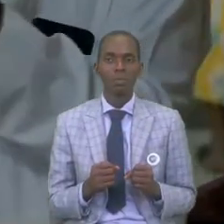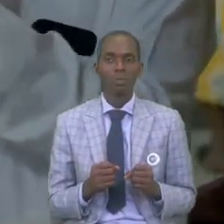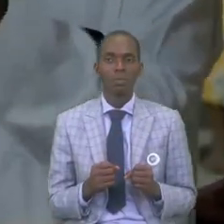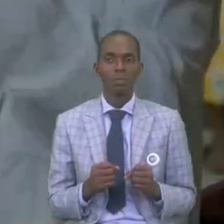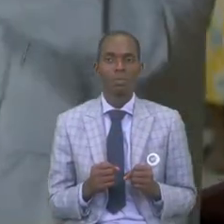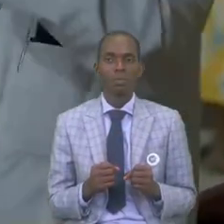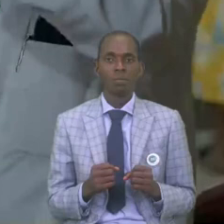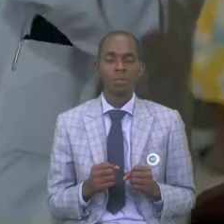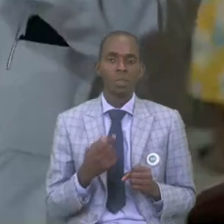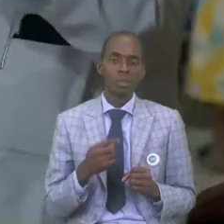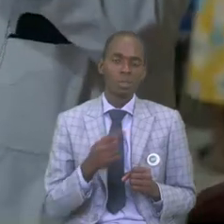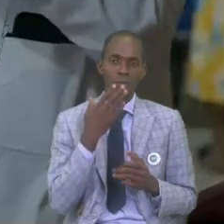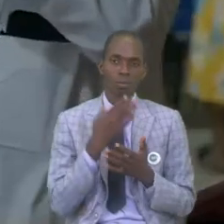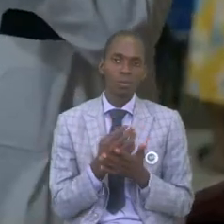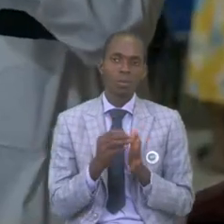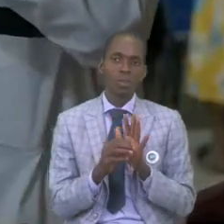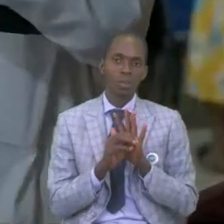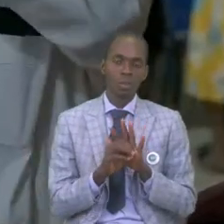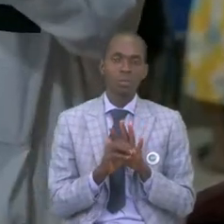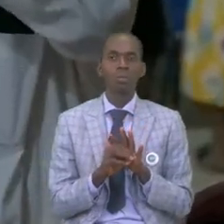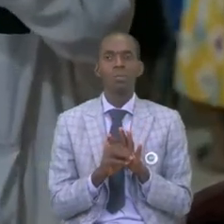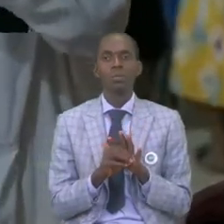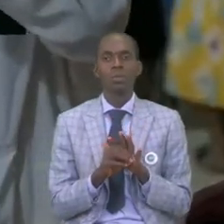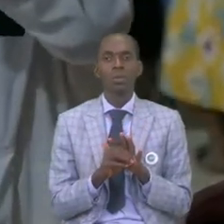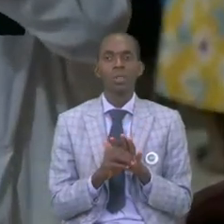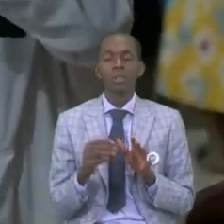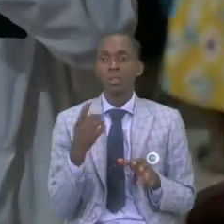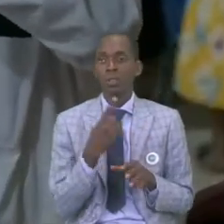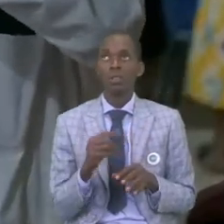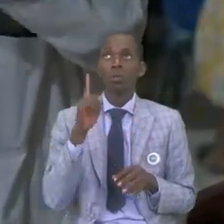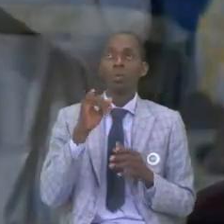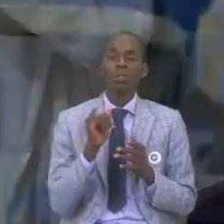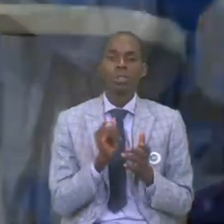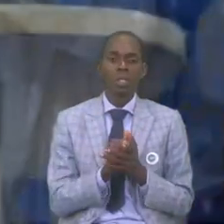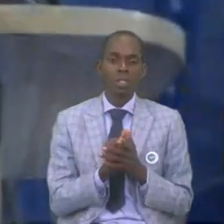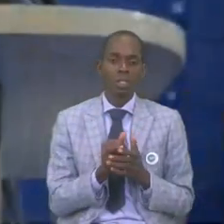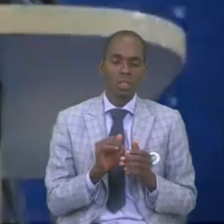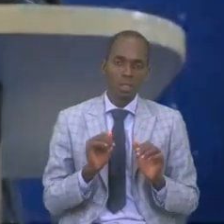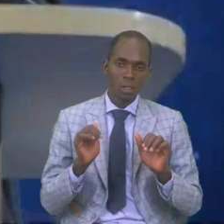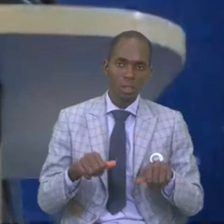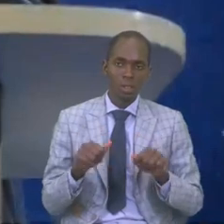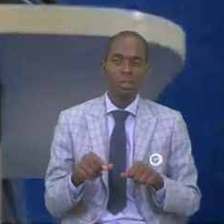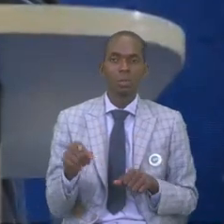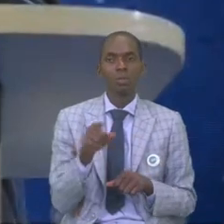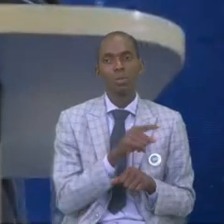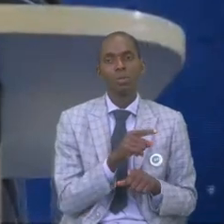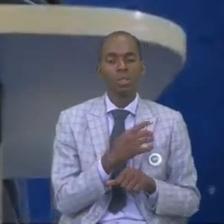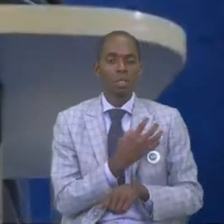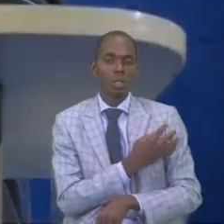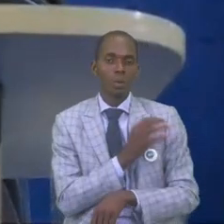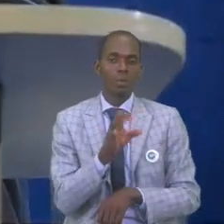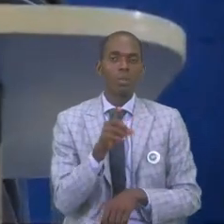the example, and is the enabler, the one that enables you to follow